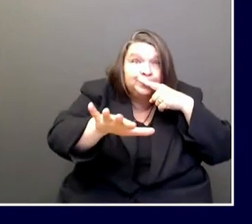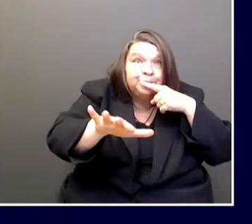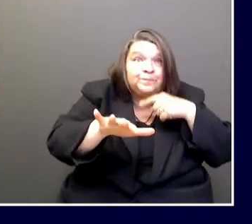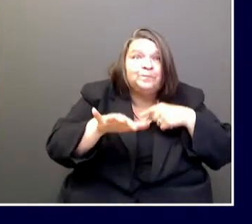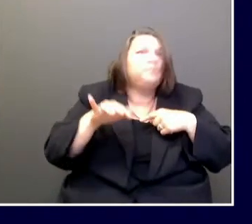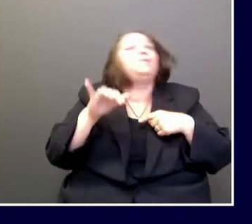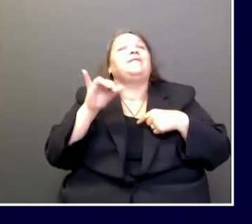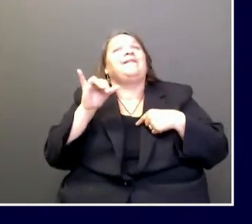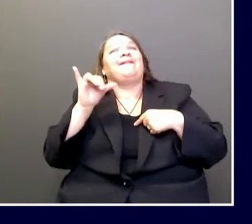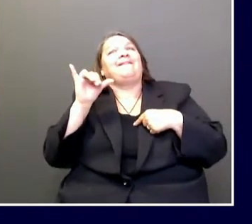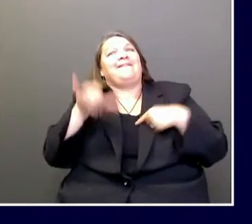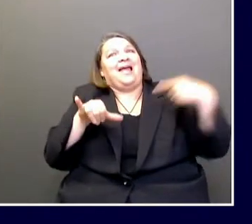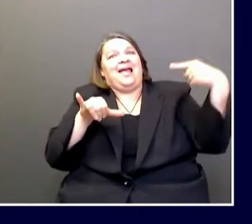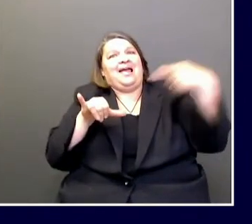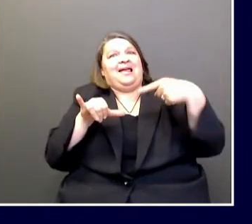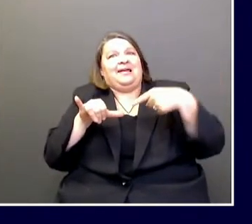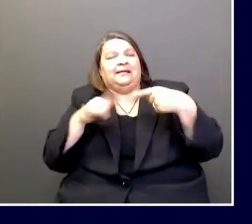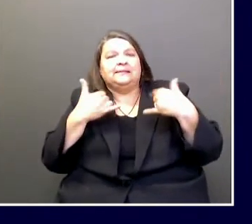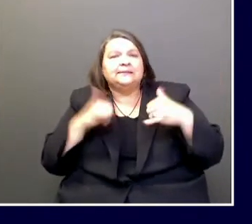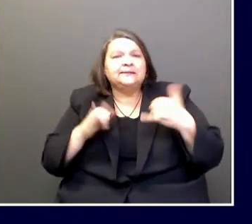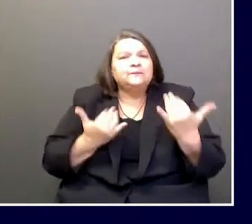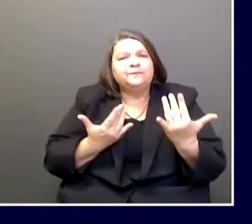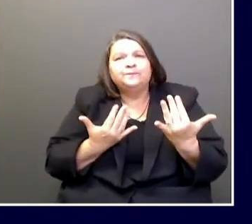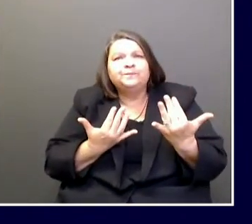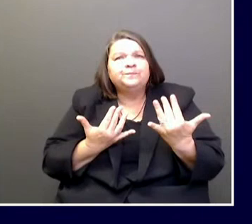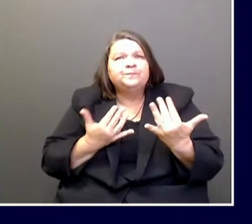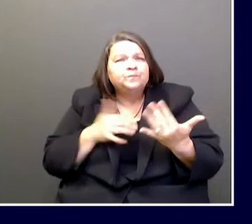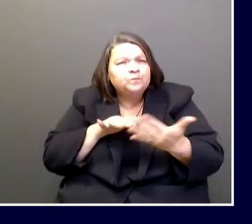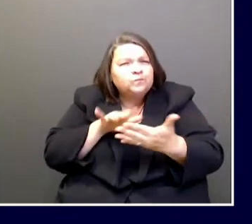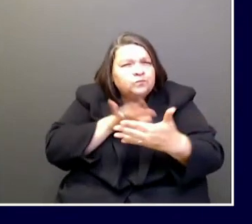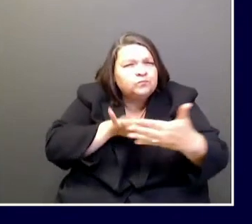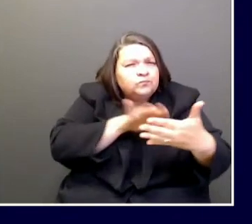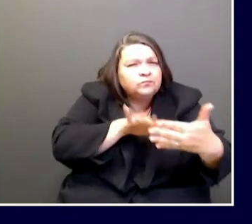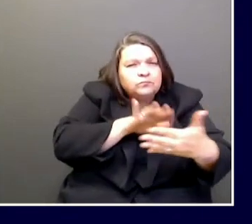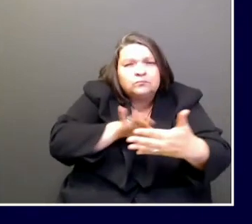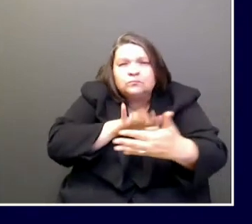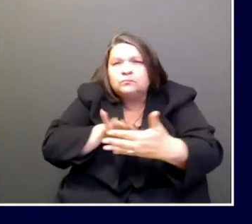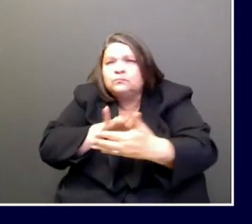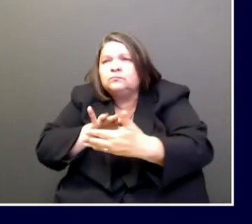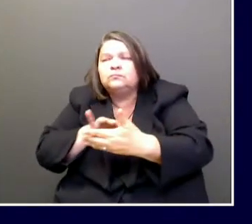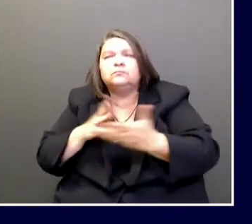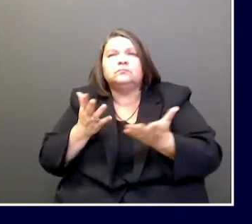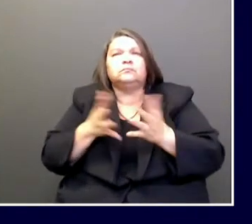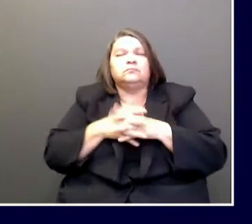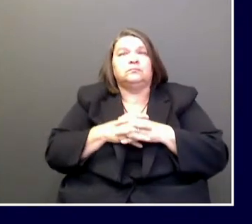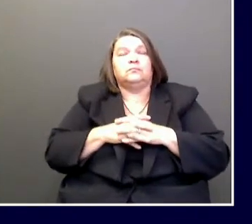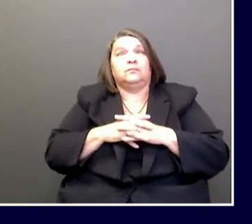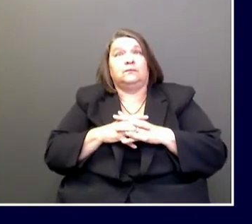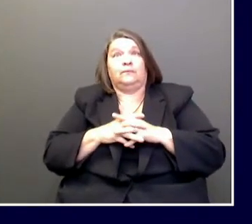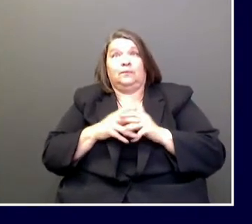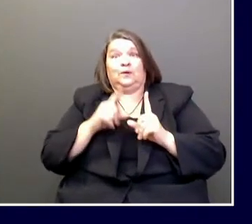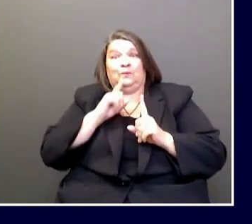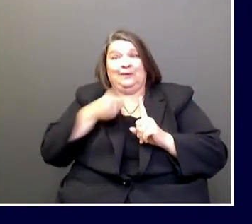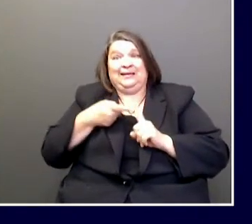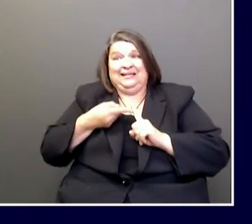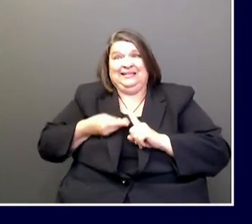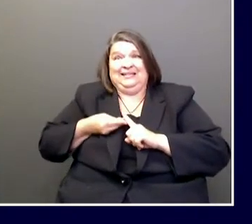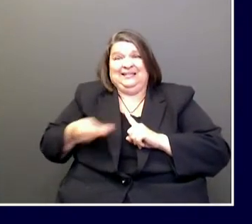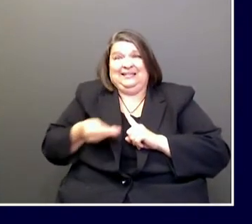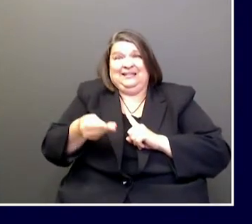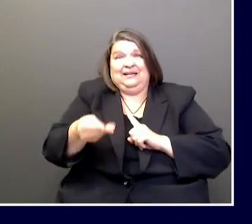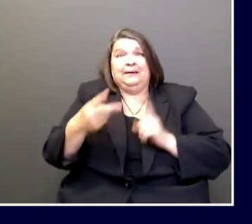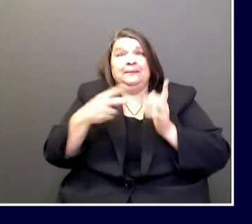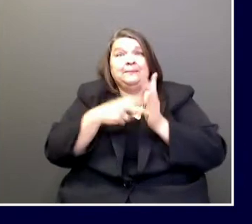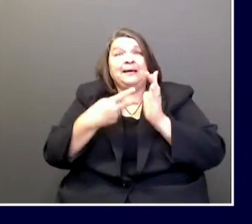infect somebody who can't be vaccinated. But this is a function not of the vaccines wearing off or getting worse, but